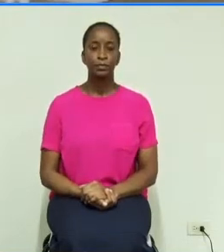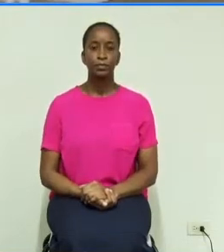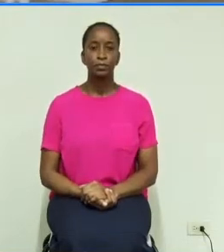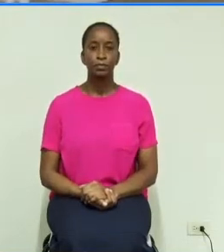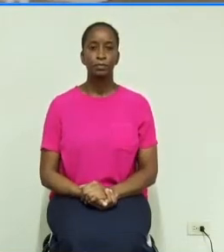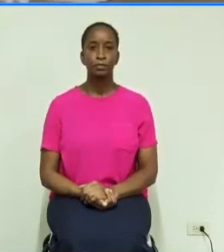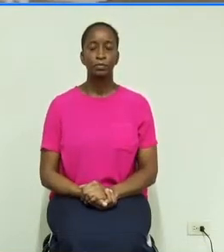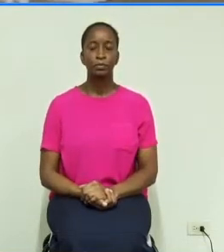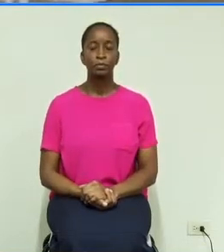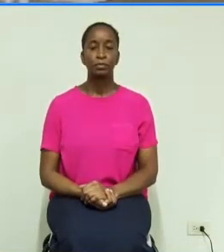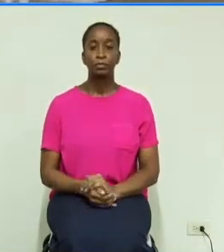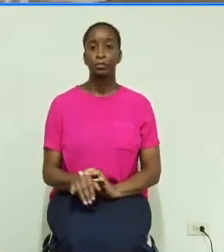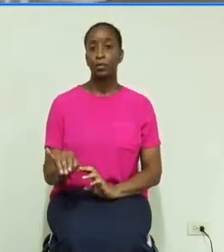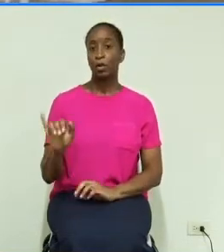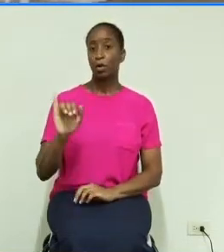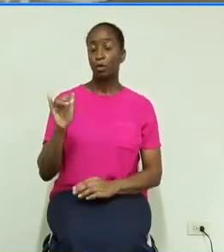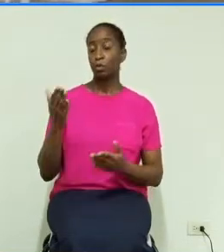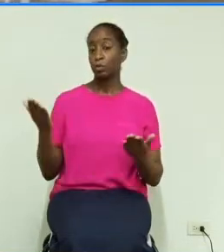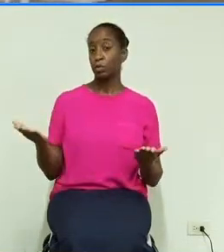the presence of